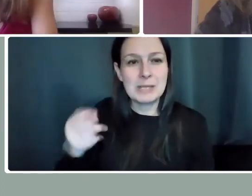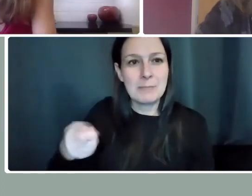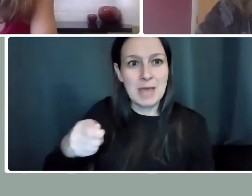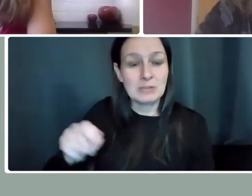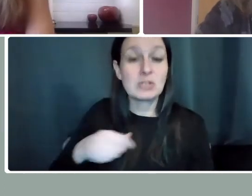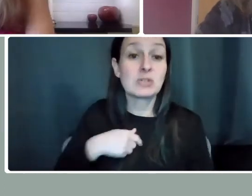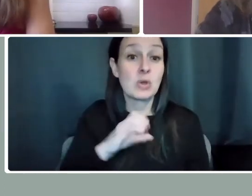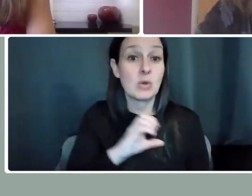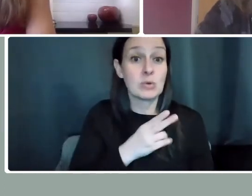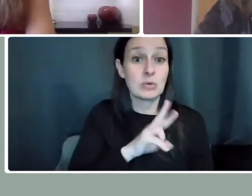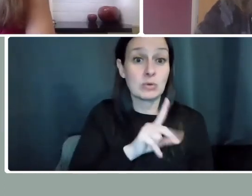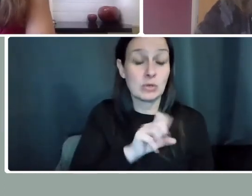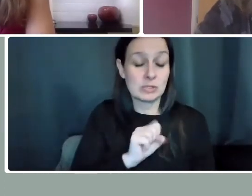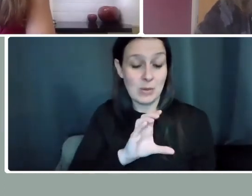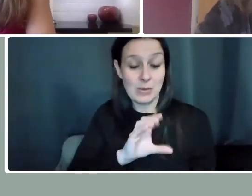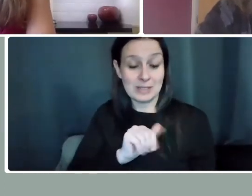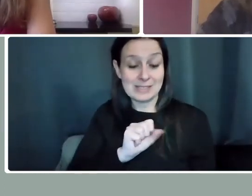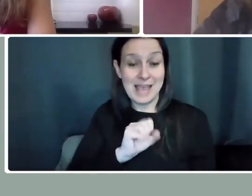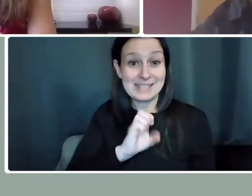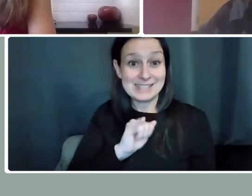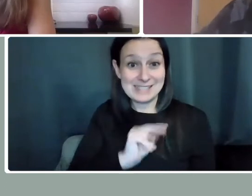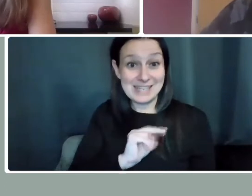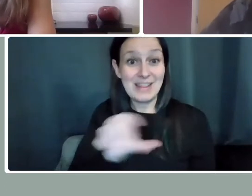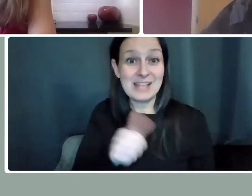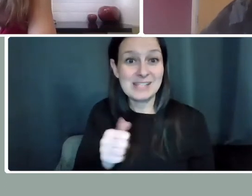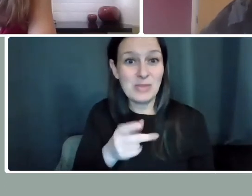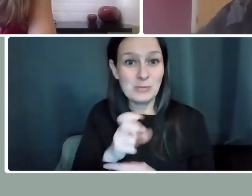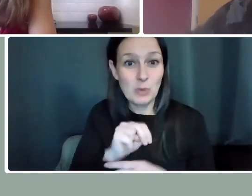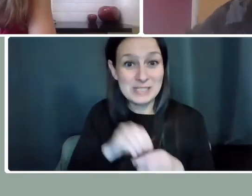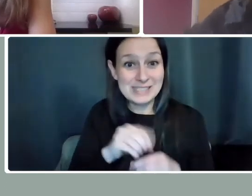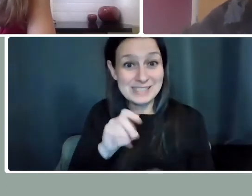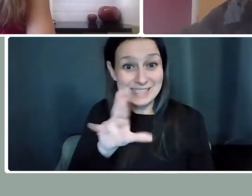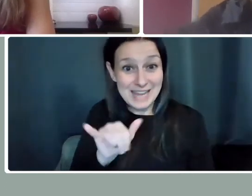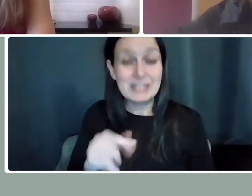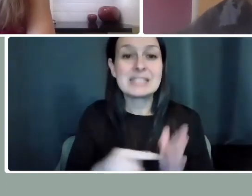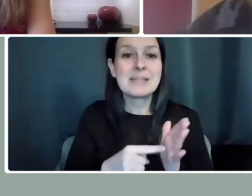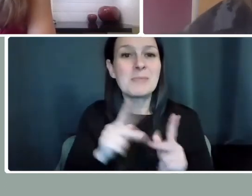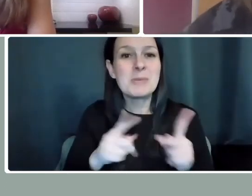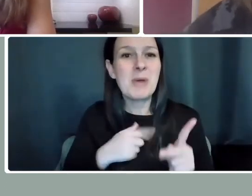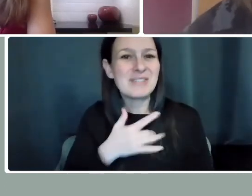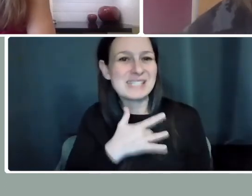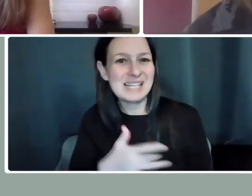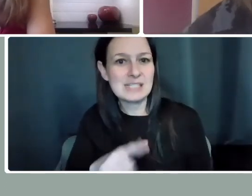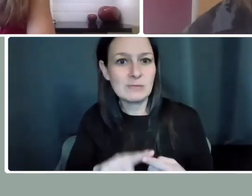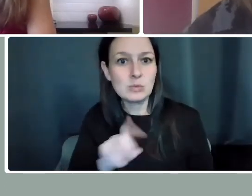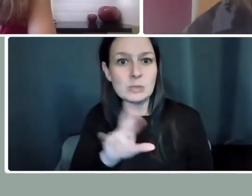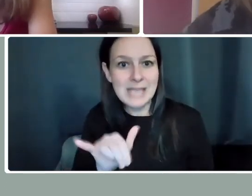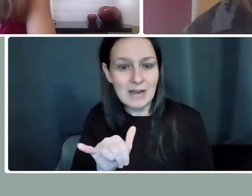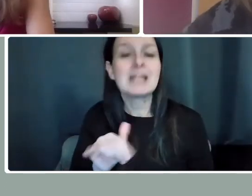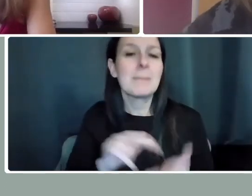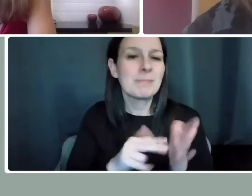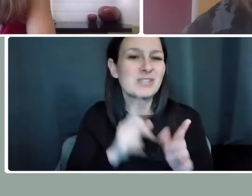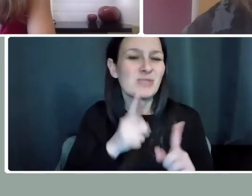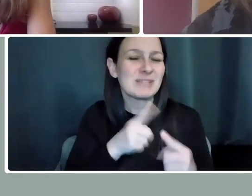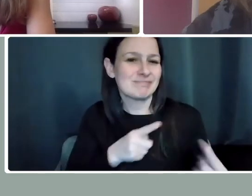whey. So casein is the other protein in dairy. And sometimes when people have a dairy sensitivity, it's the casein or